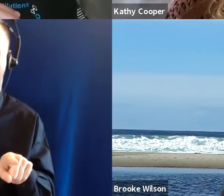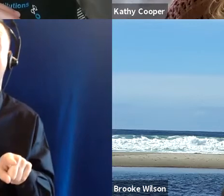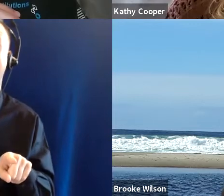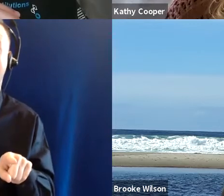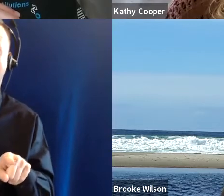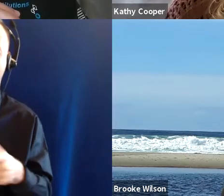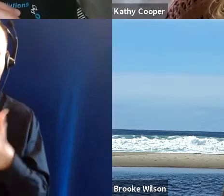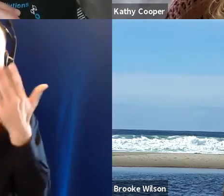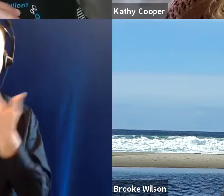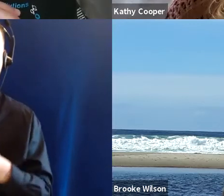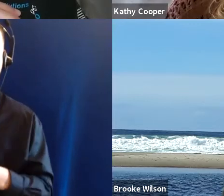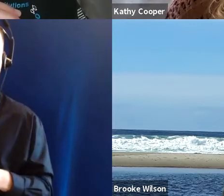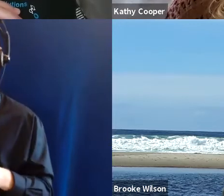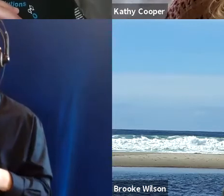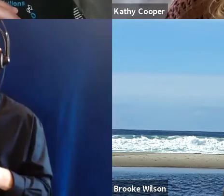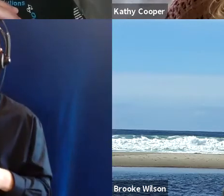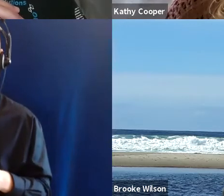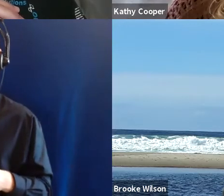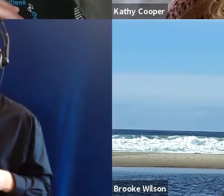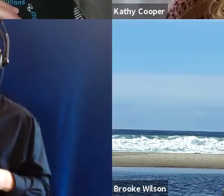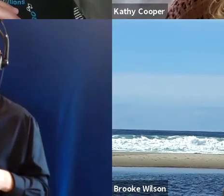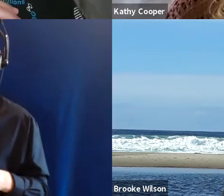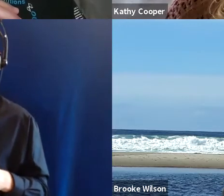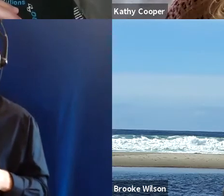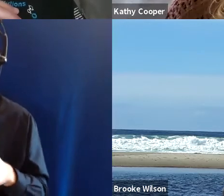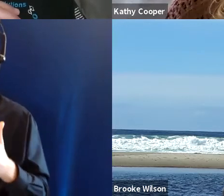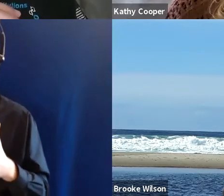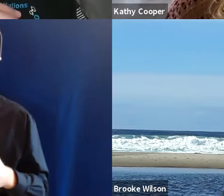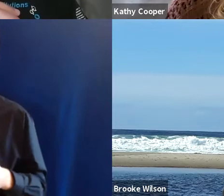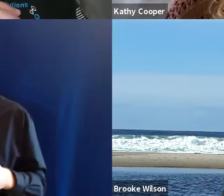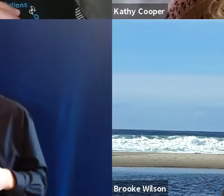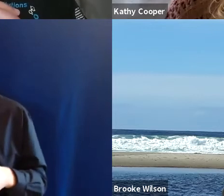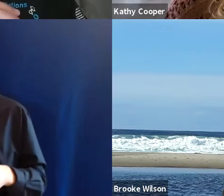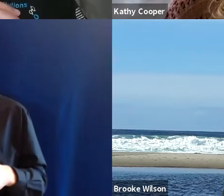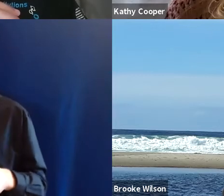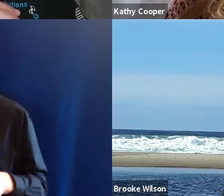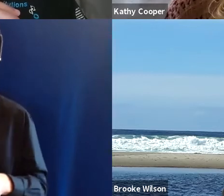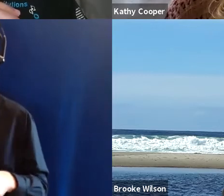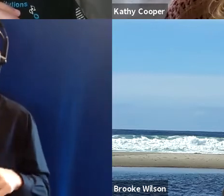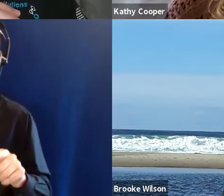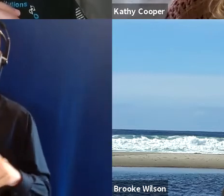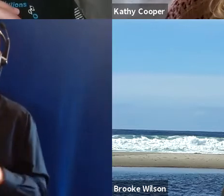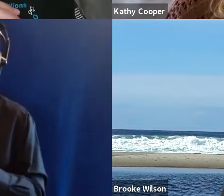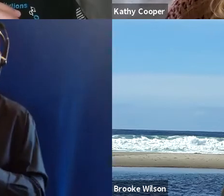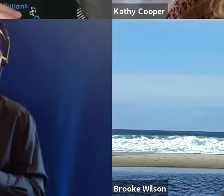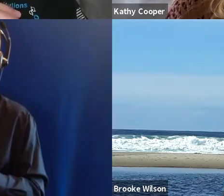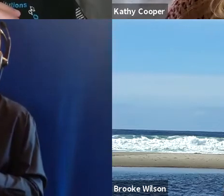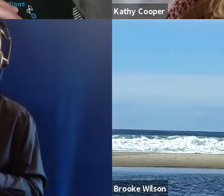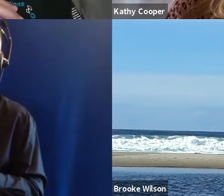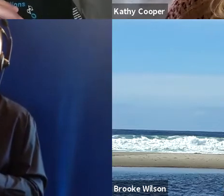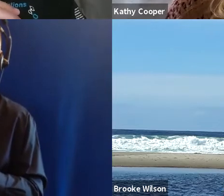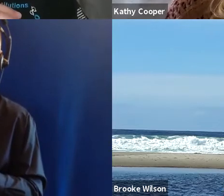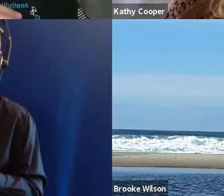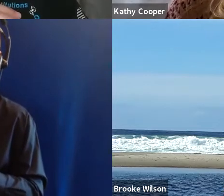in the menu, and we will unmute you so that you can ask a question in that manner. If you are calling in